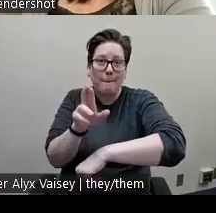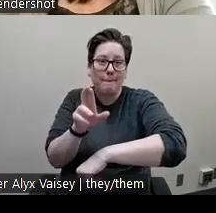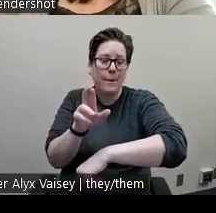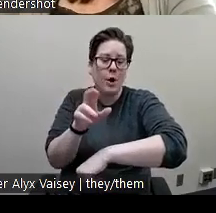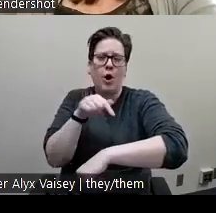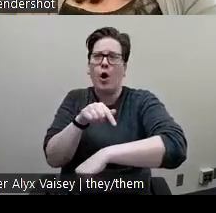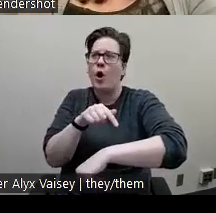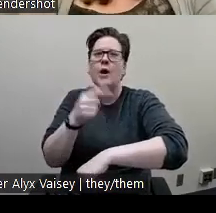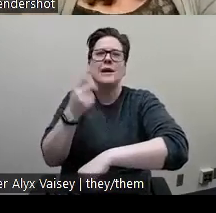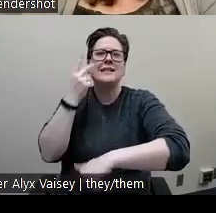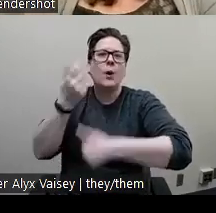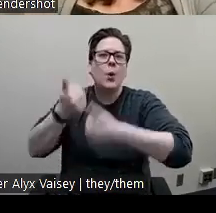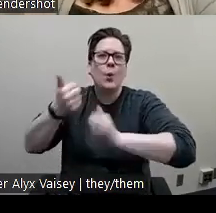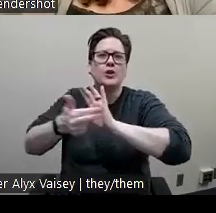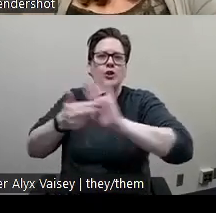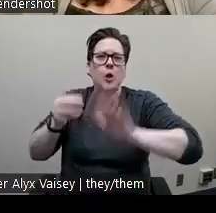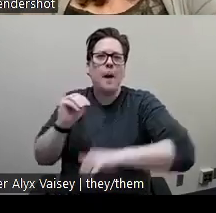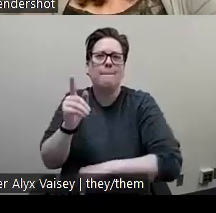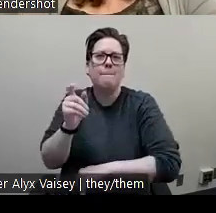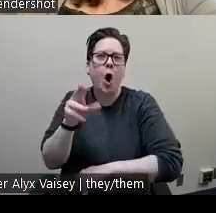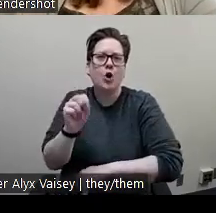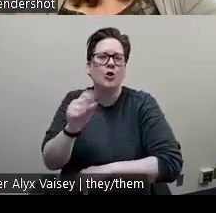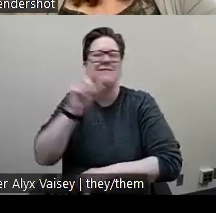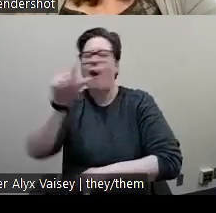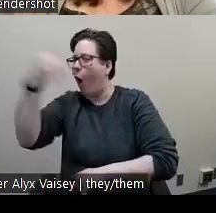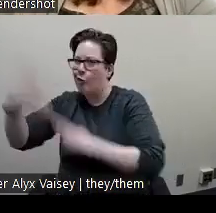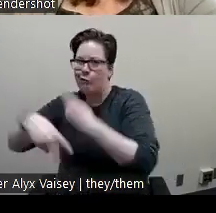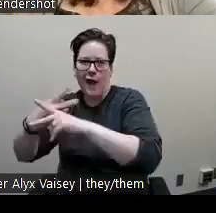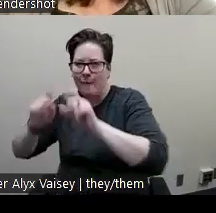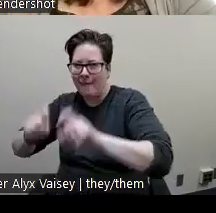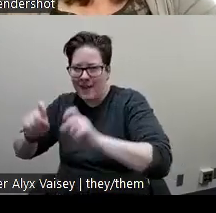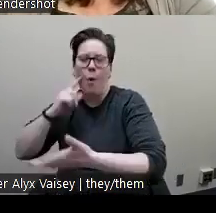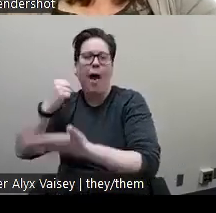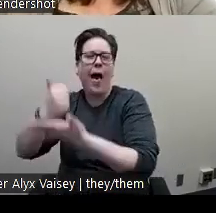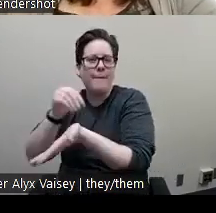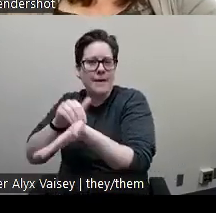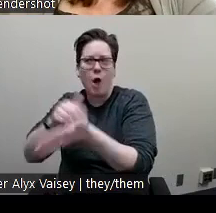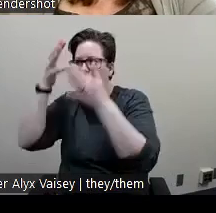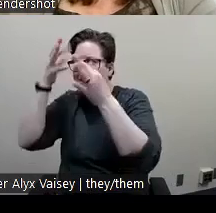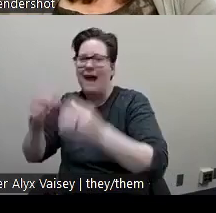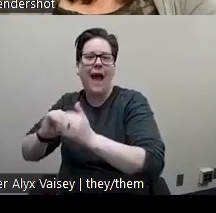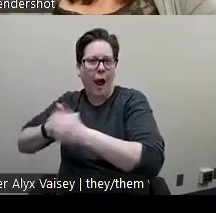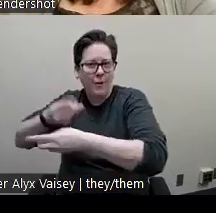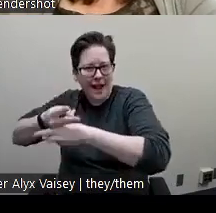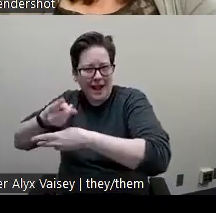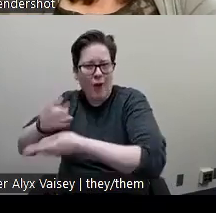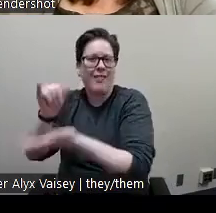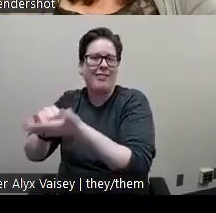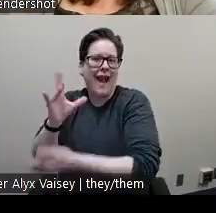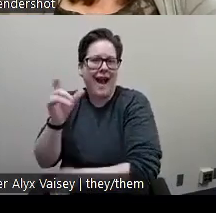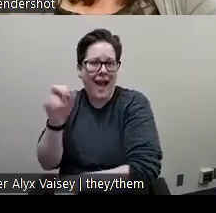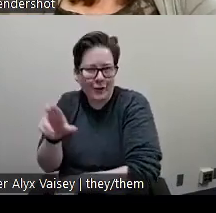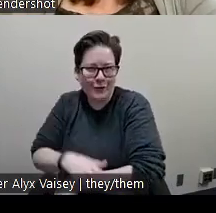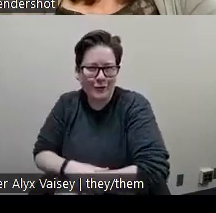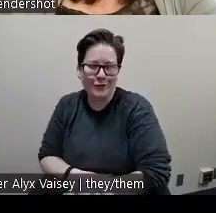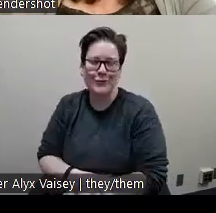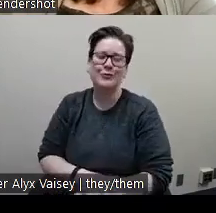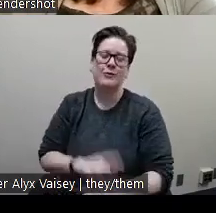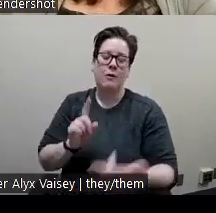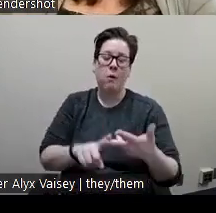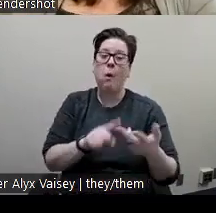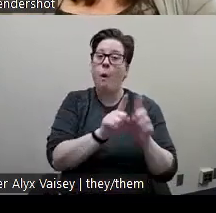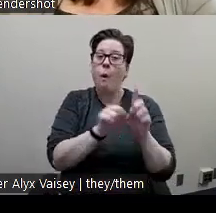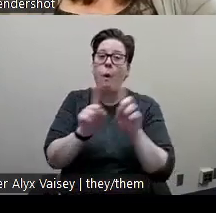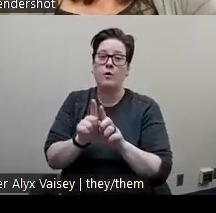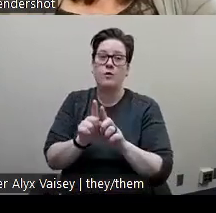that we talked about. That itself will help inform treatment decision-making for cancer. And it's not going to tell us that you're going